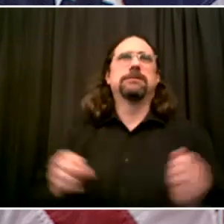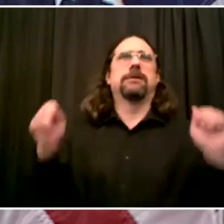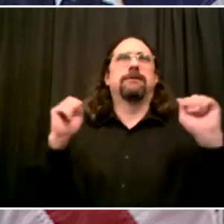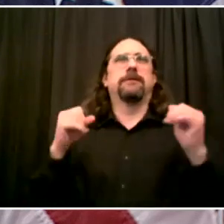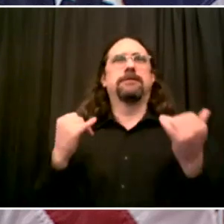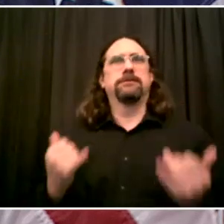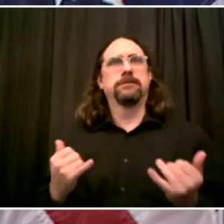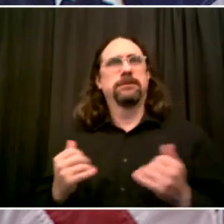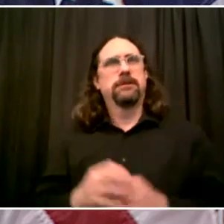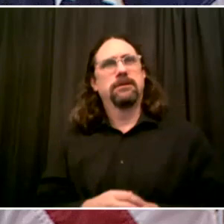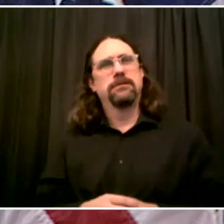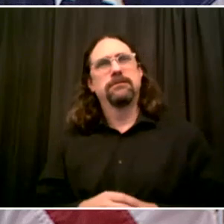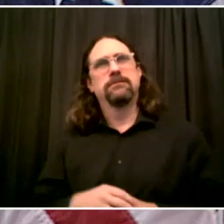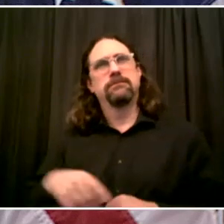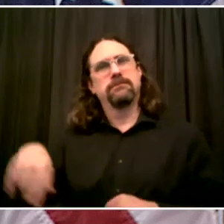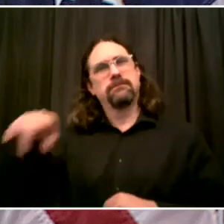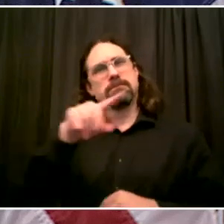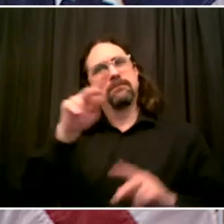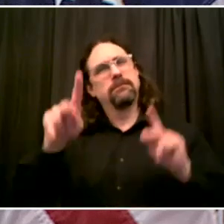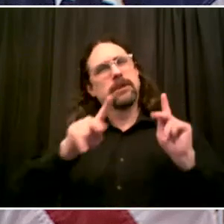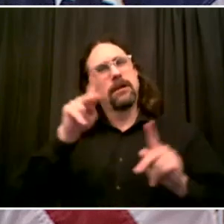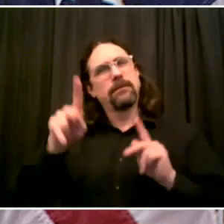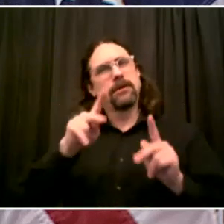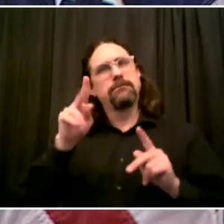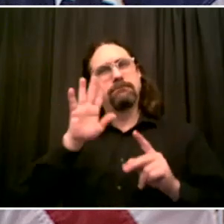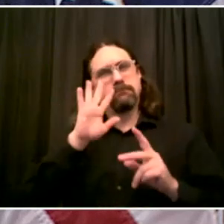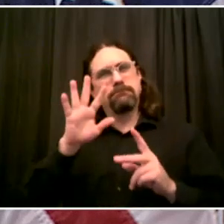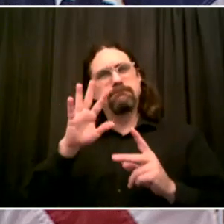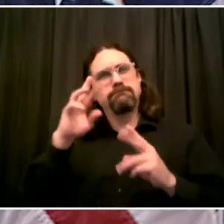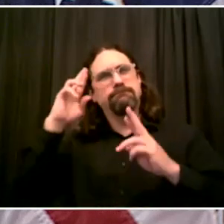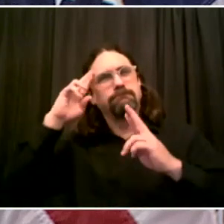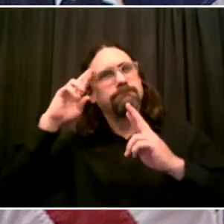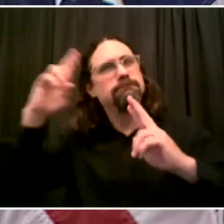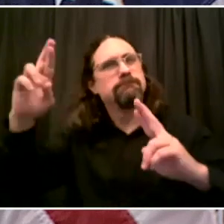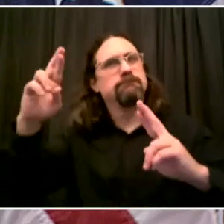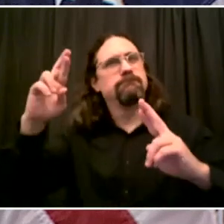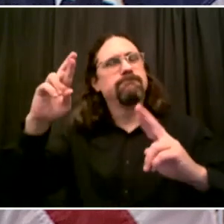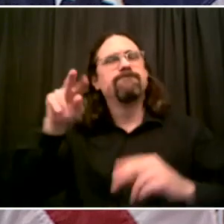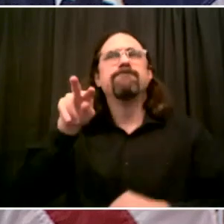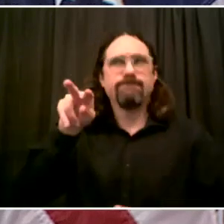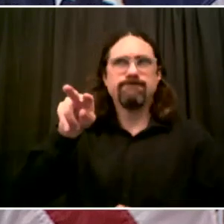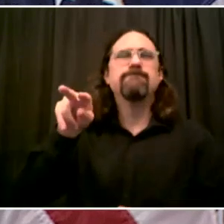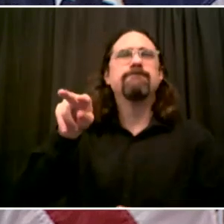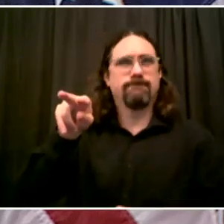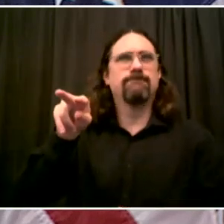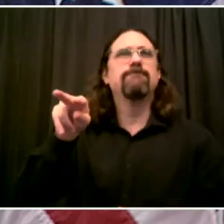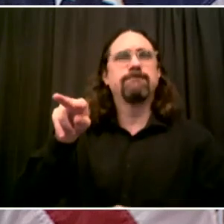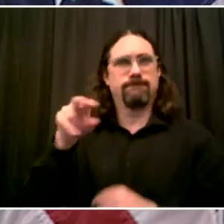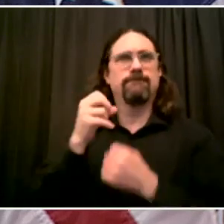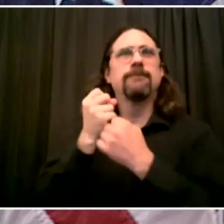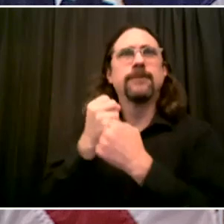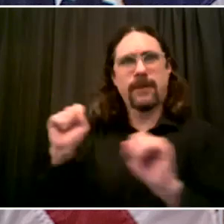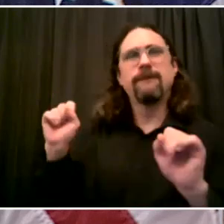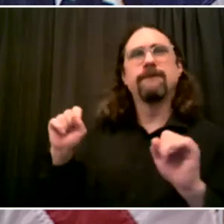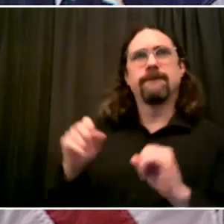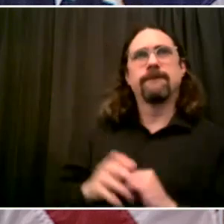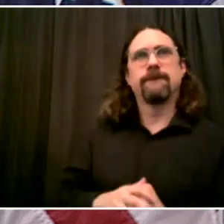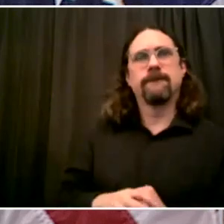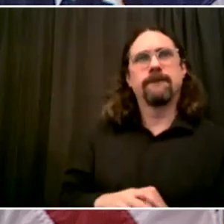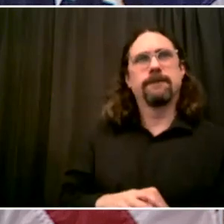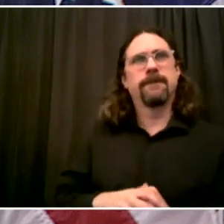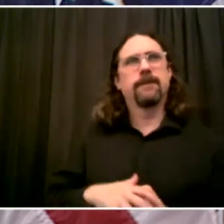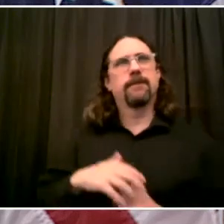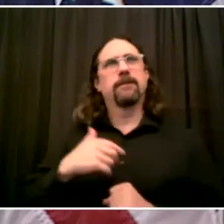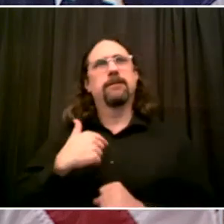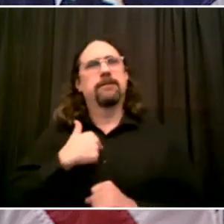there. So this will be the work for the next year and a half of this administration to make more change, to make it